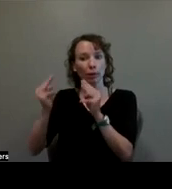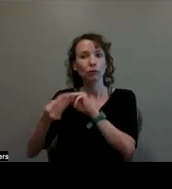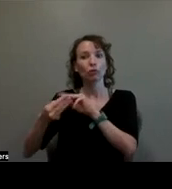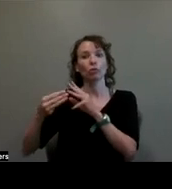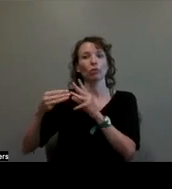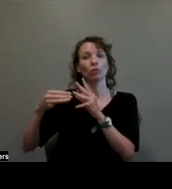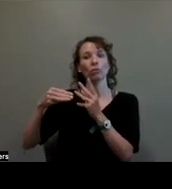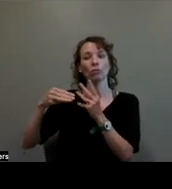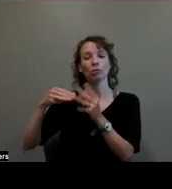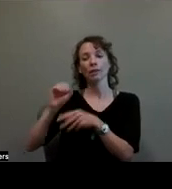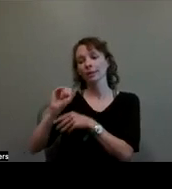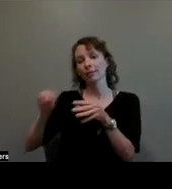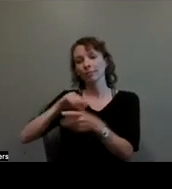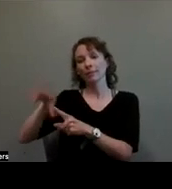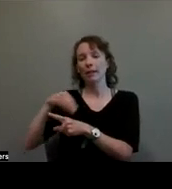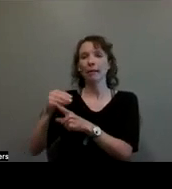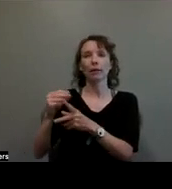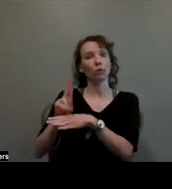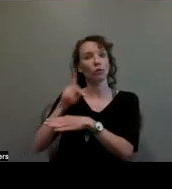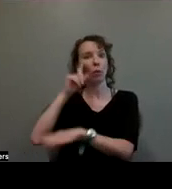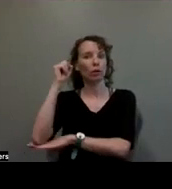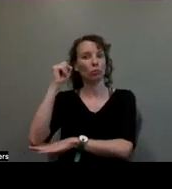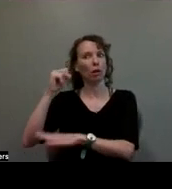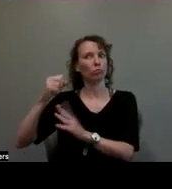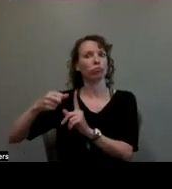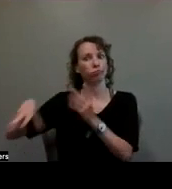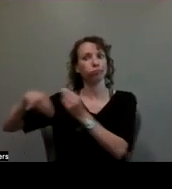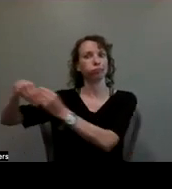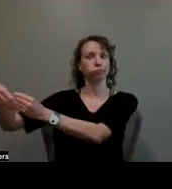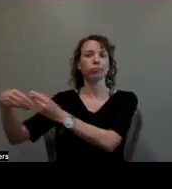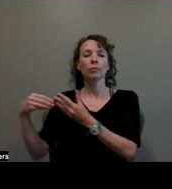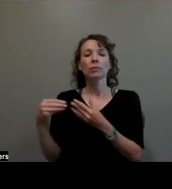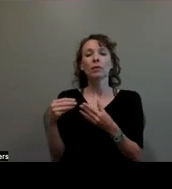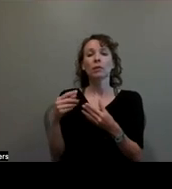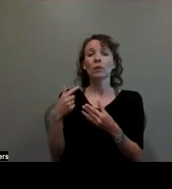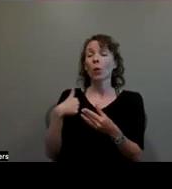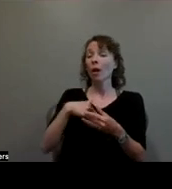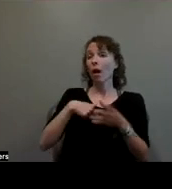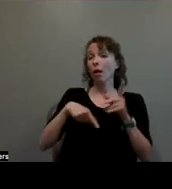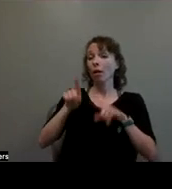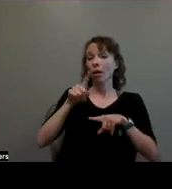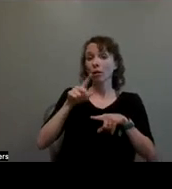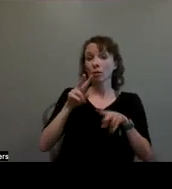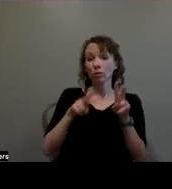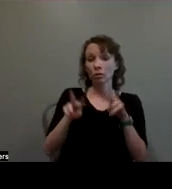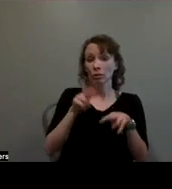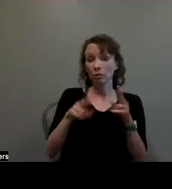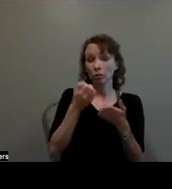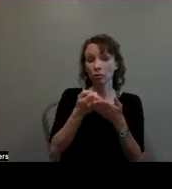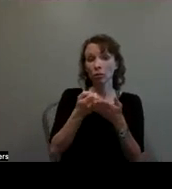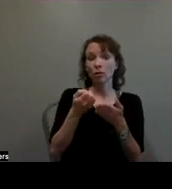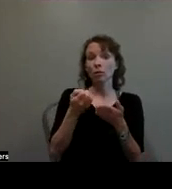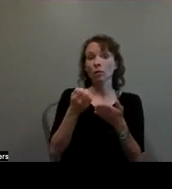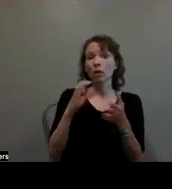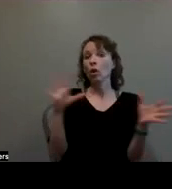benchmarking. And we've also shown that if in addition to Spearman correlation, if you just look at if